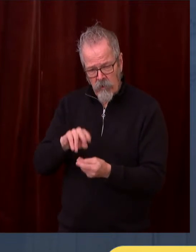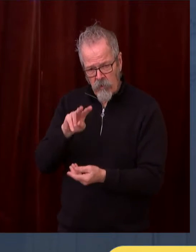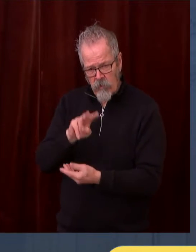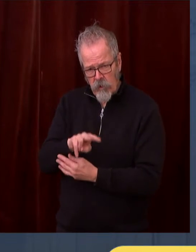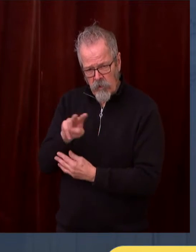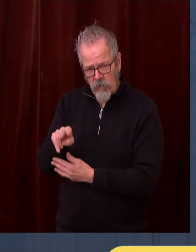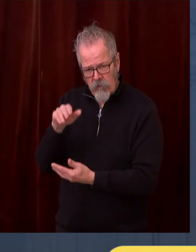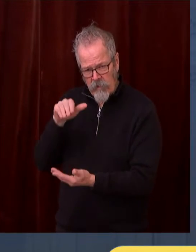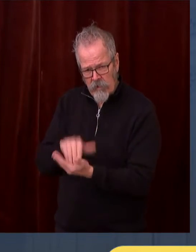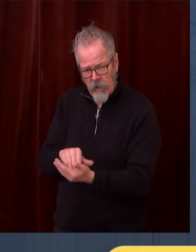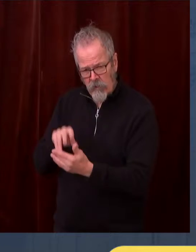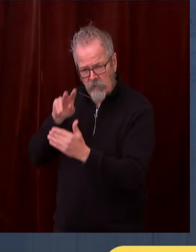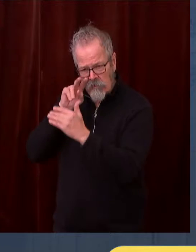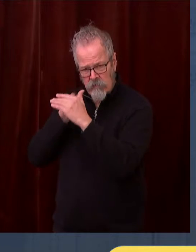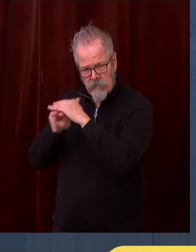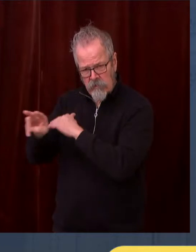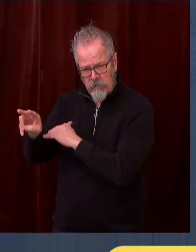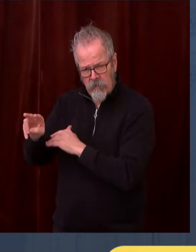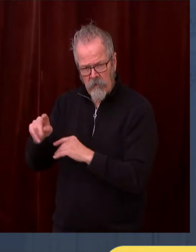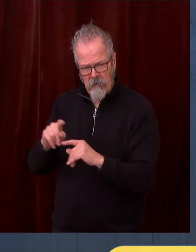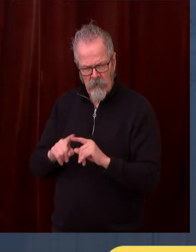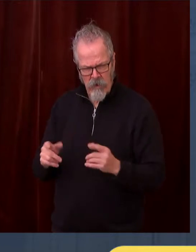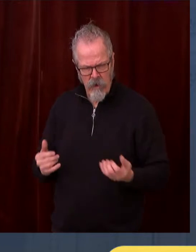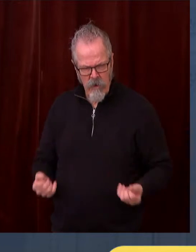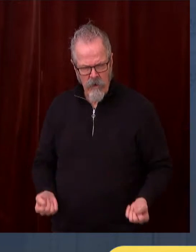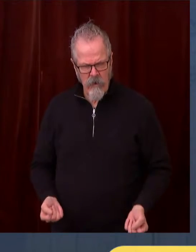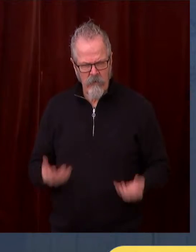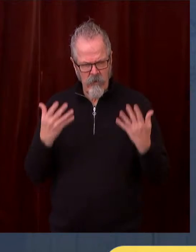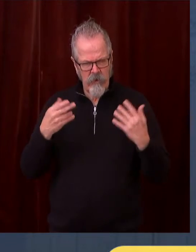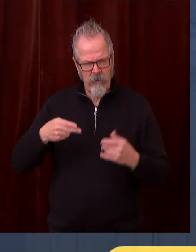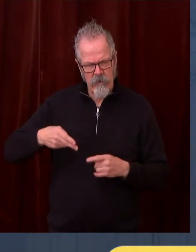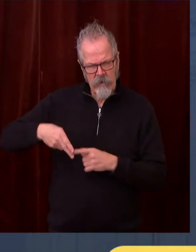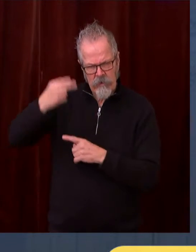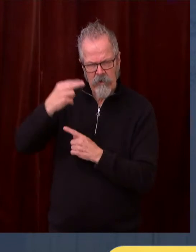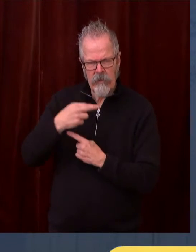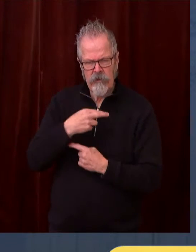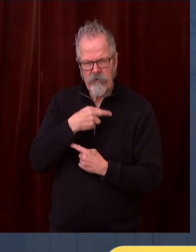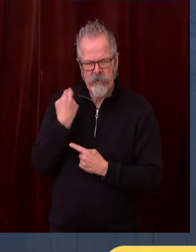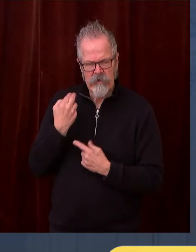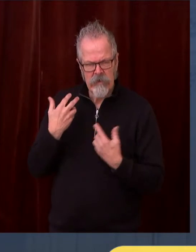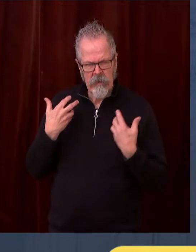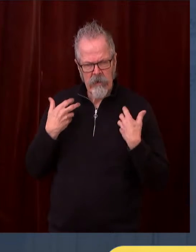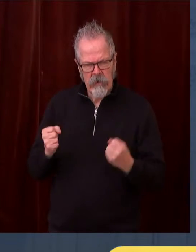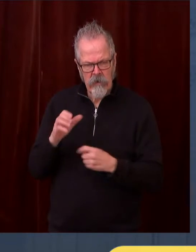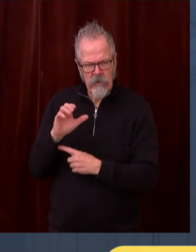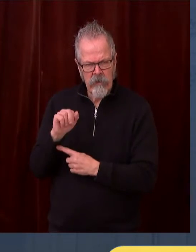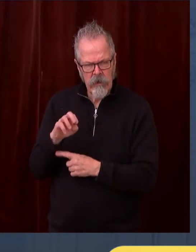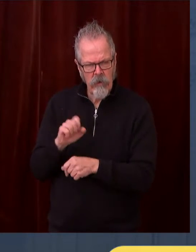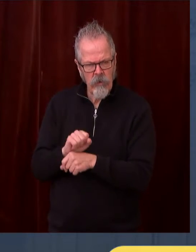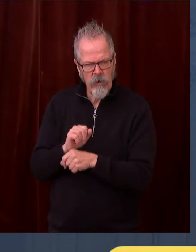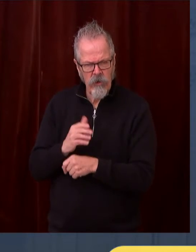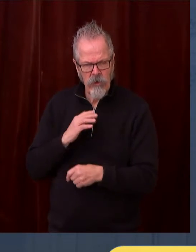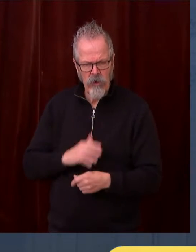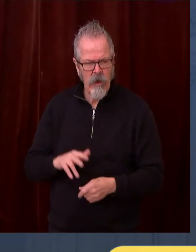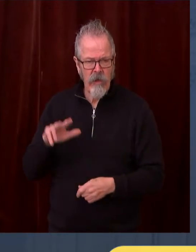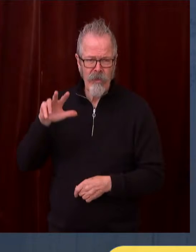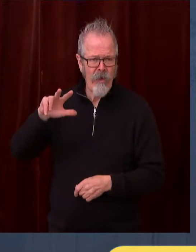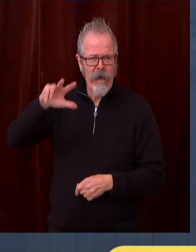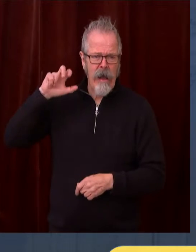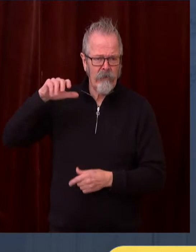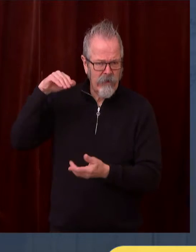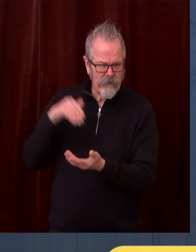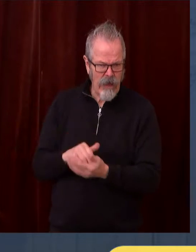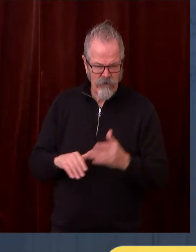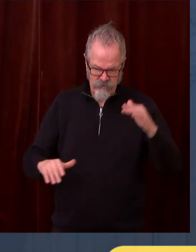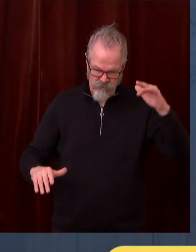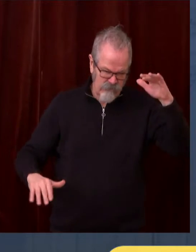state. So will all of these 222,000 doses go to healthcare workers initially, or will some of these go to